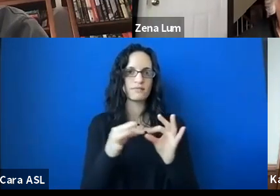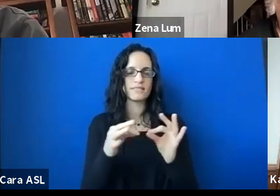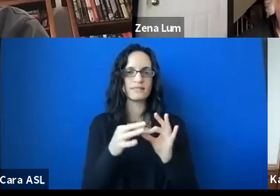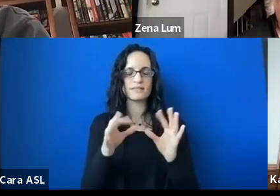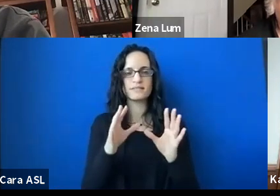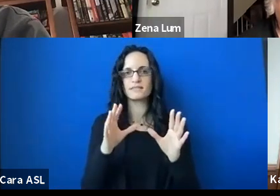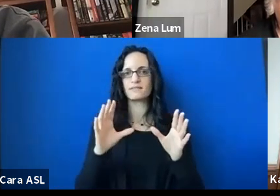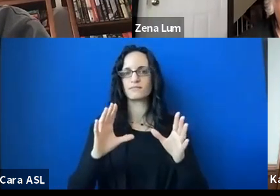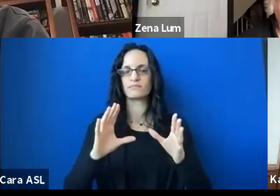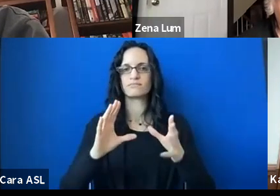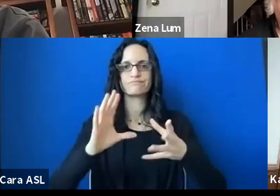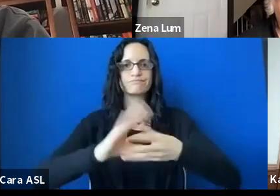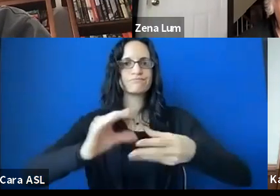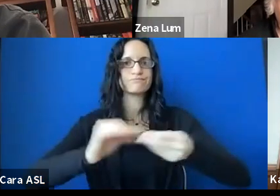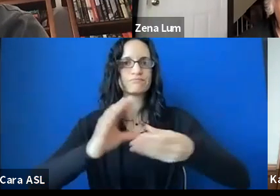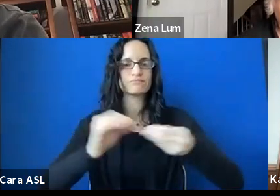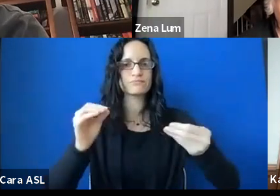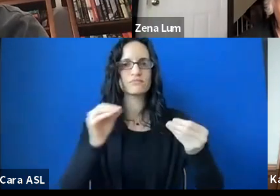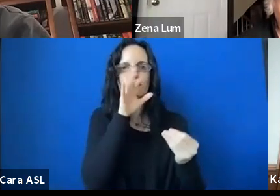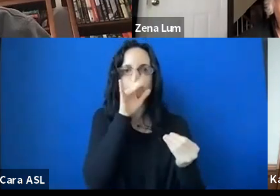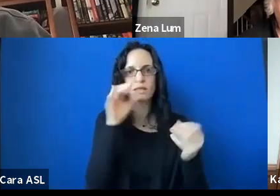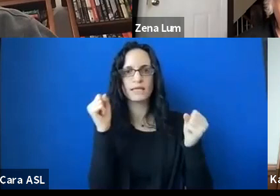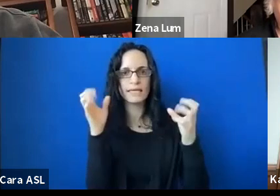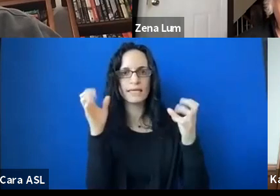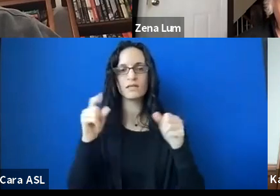can submit written comments at any time